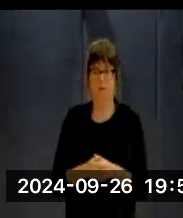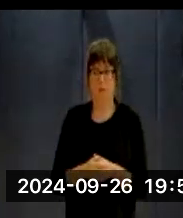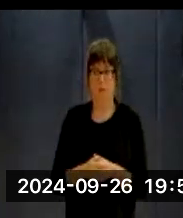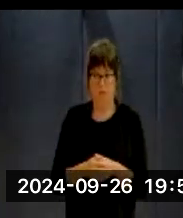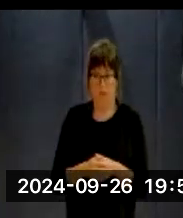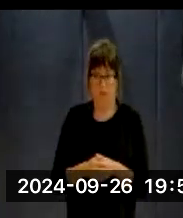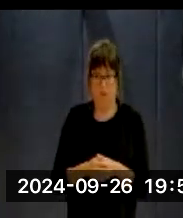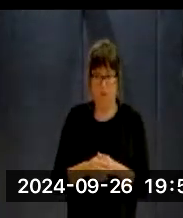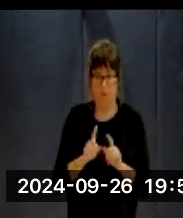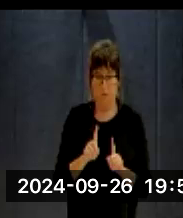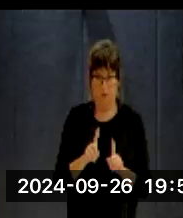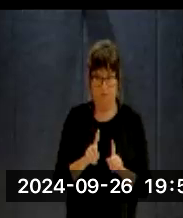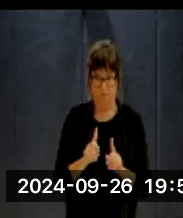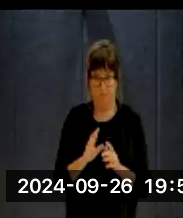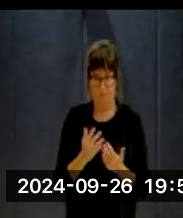Hold on.